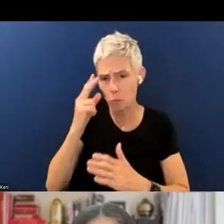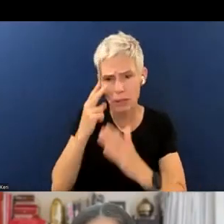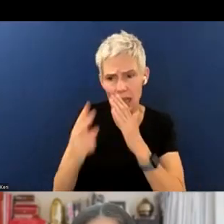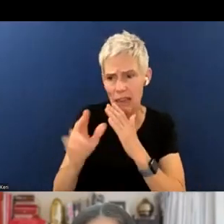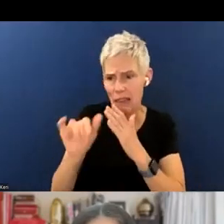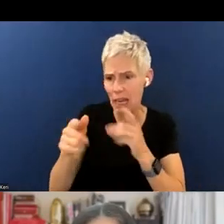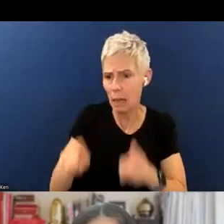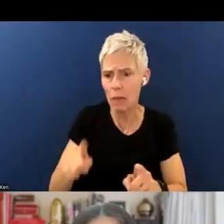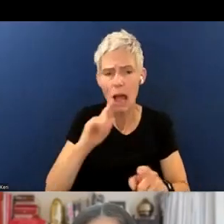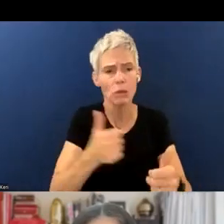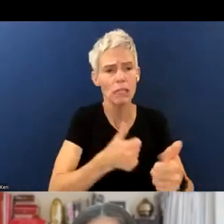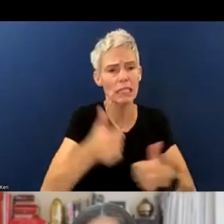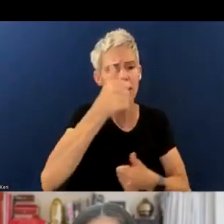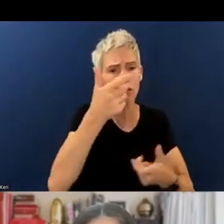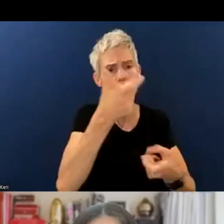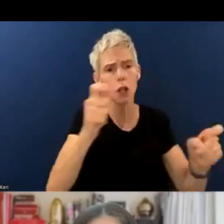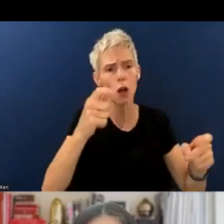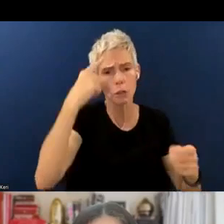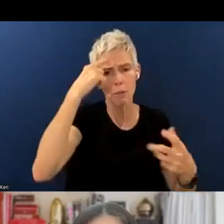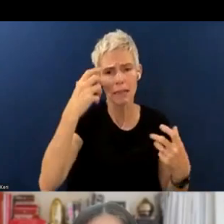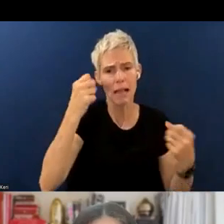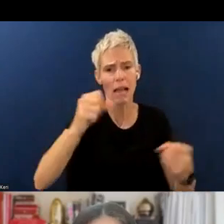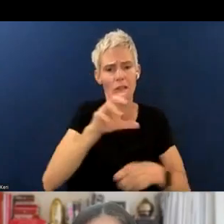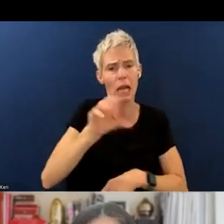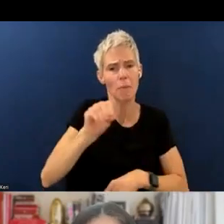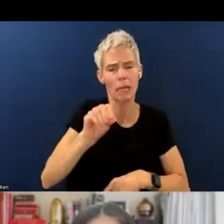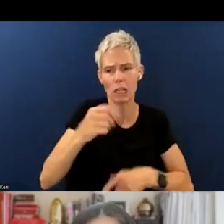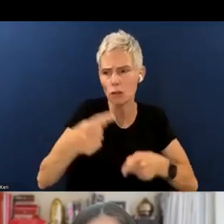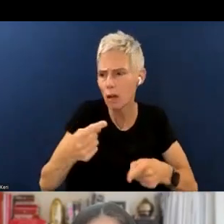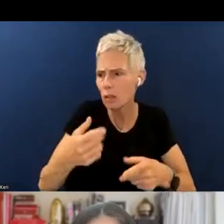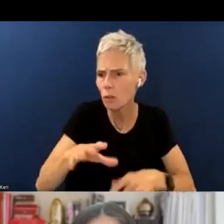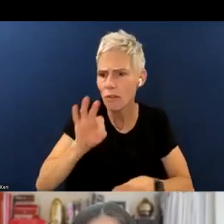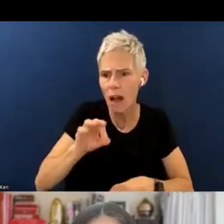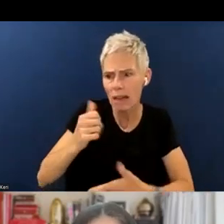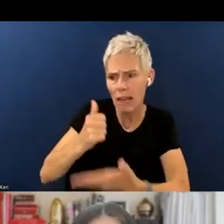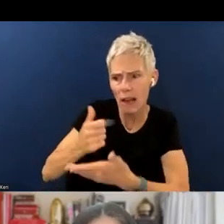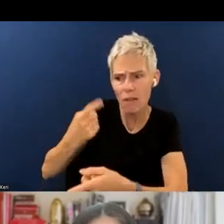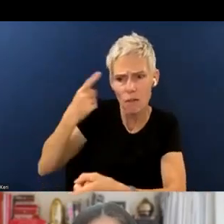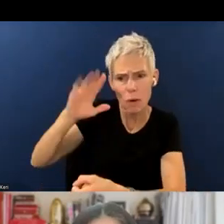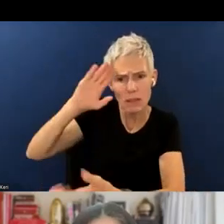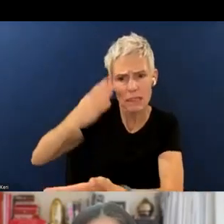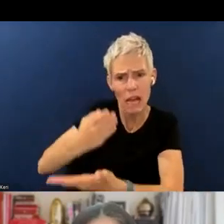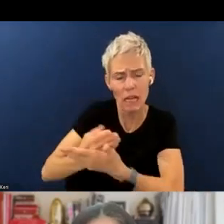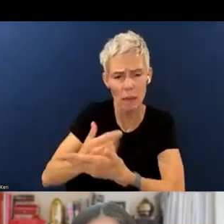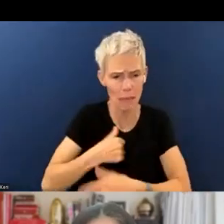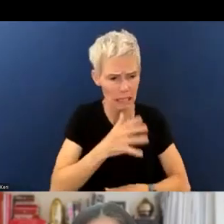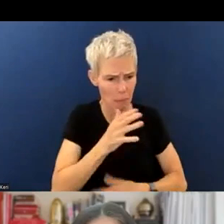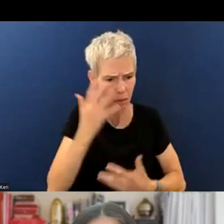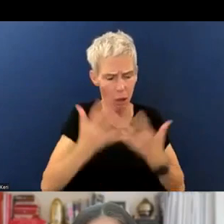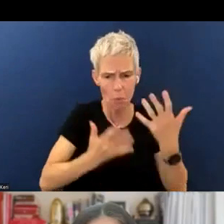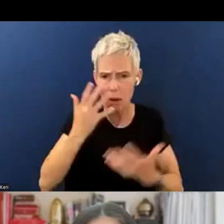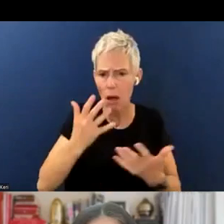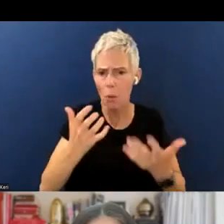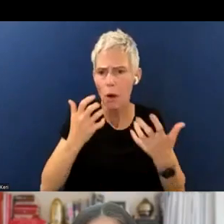mental health company, and I struggled to find care for my son. But I was also embarrassed as a mom because I also wanted to find resources